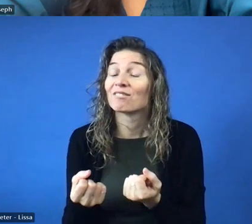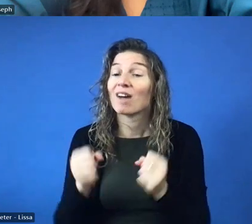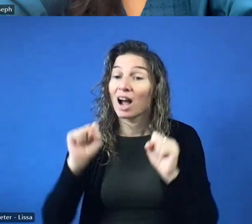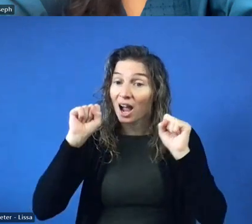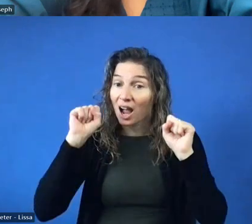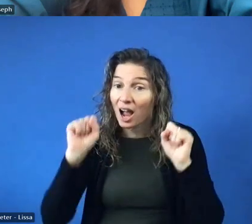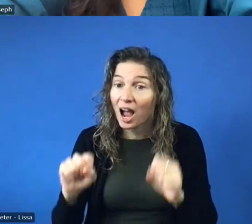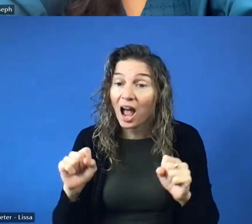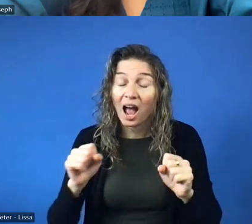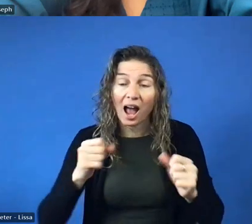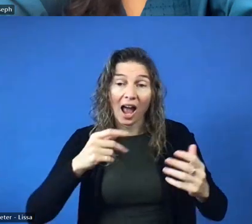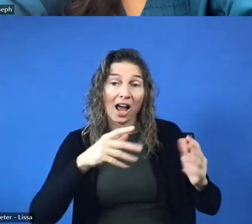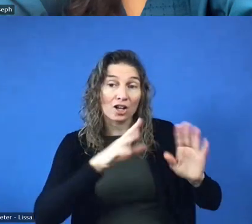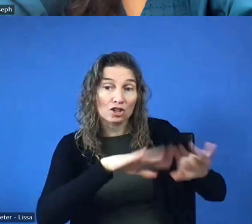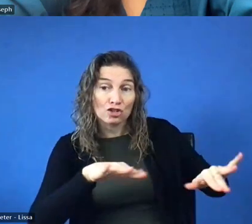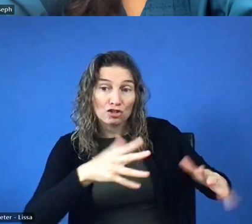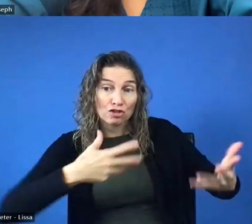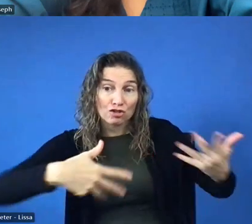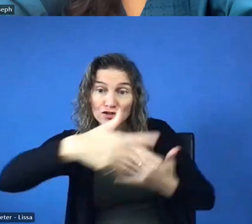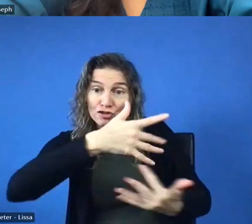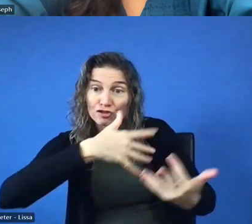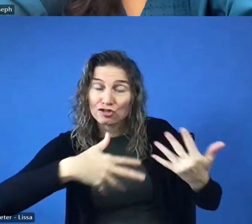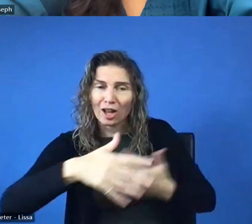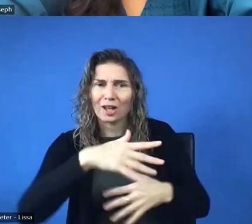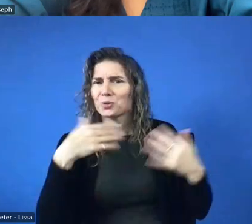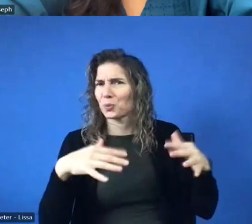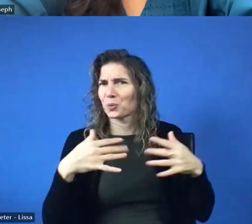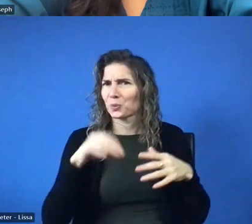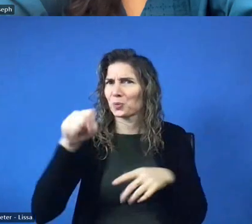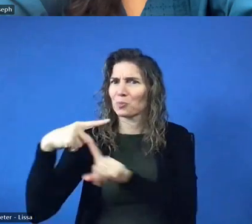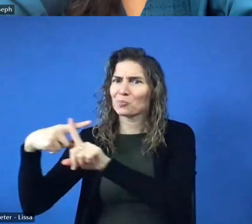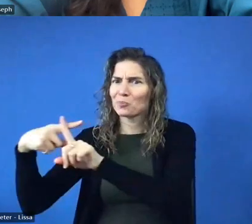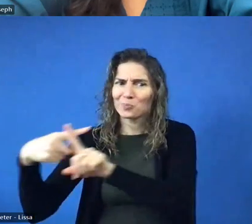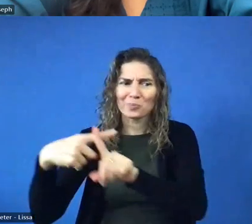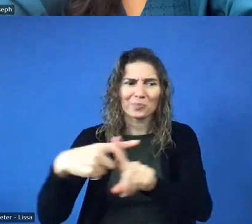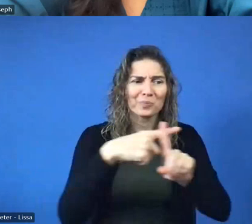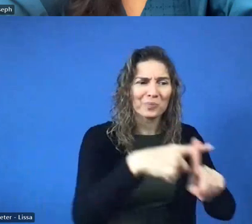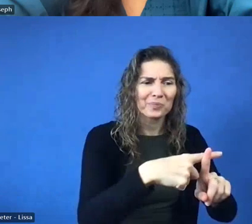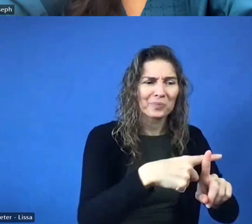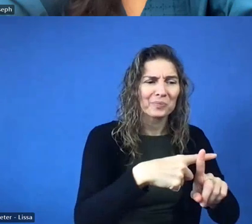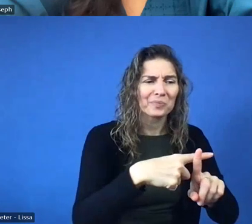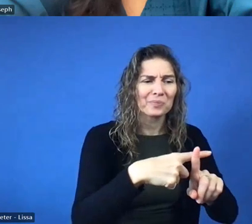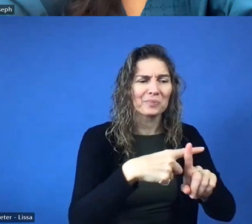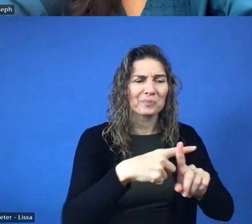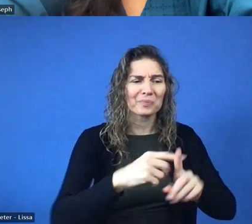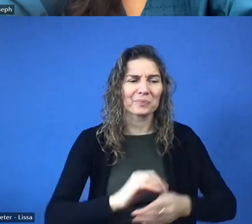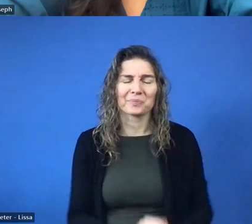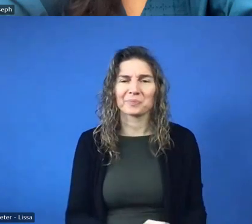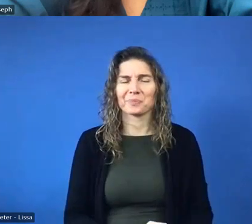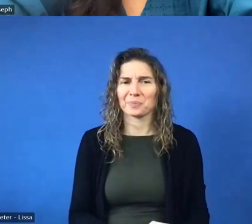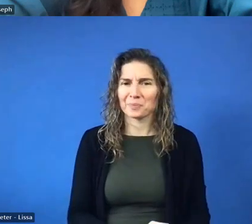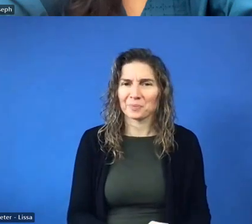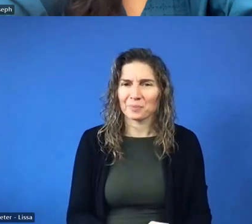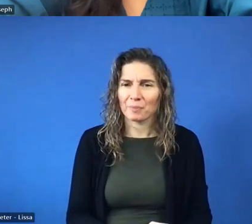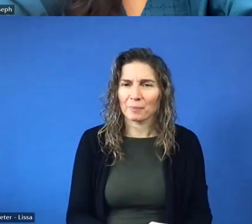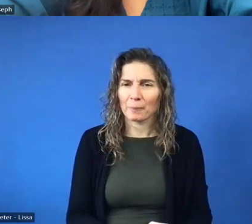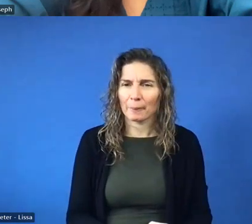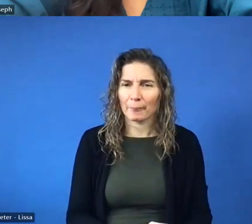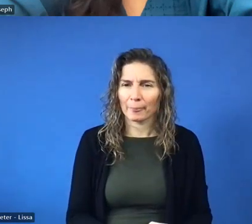other children. So that's really great. And also, the Count Me In app also shows